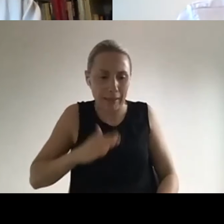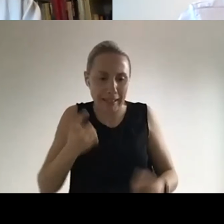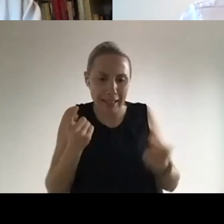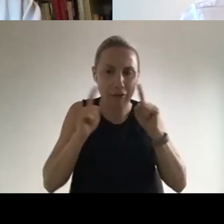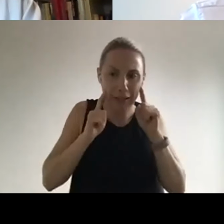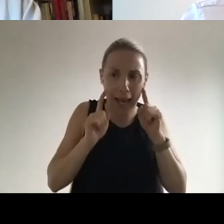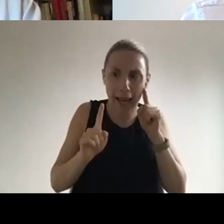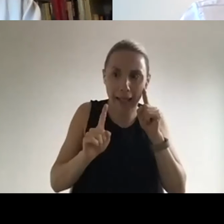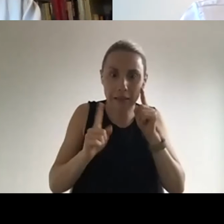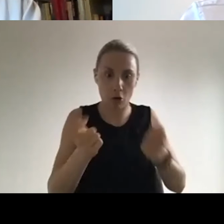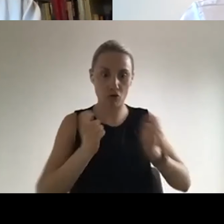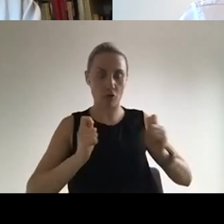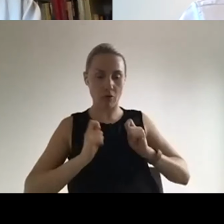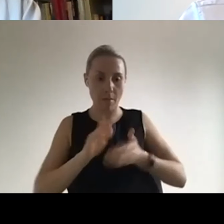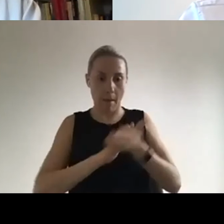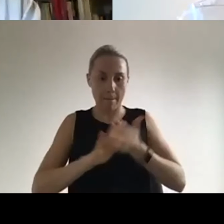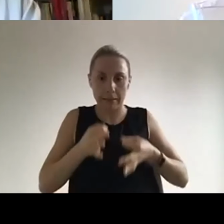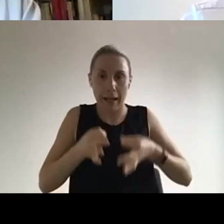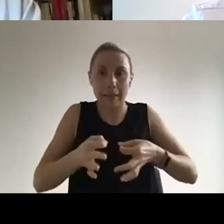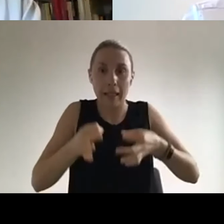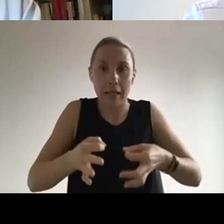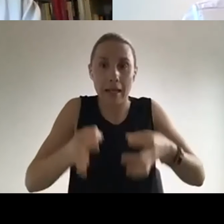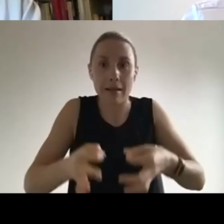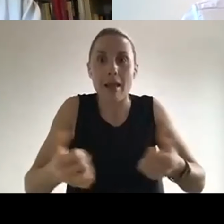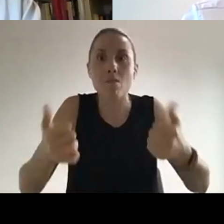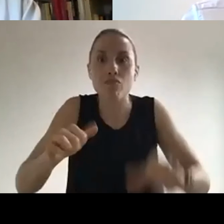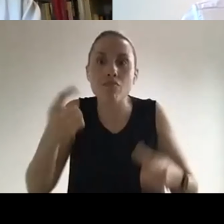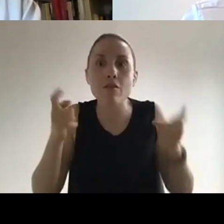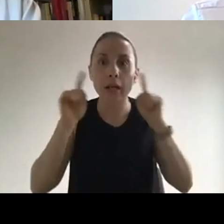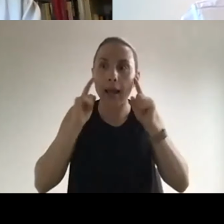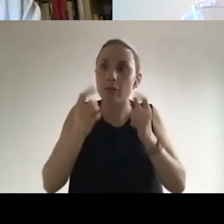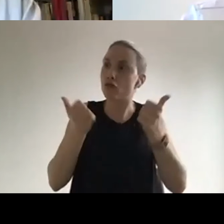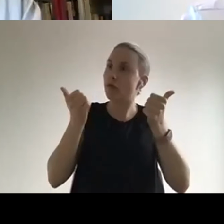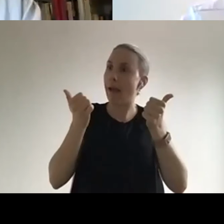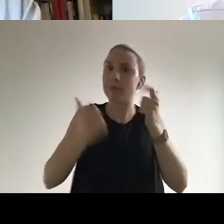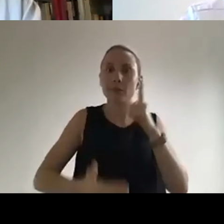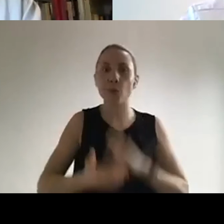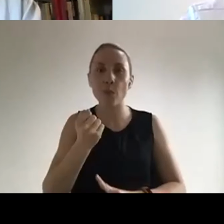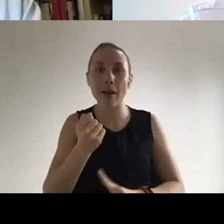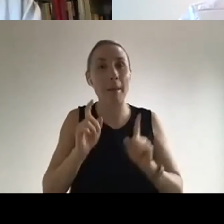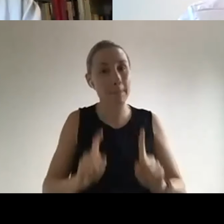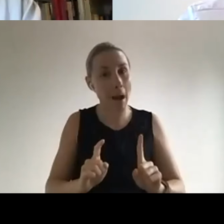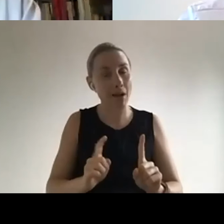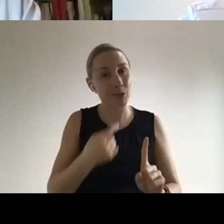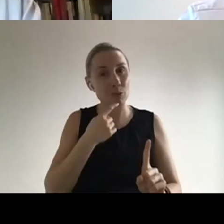I'm not sure whether that's a realistic expectation.